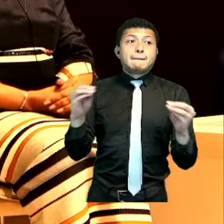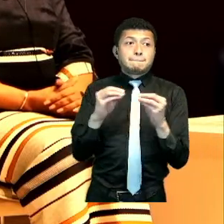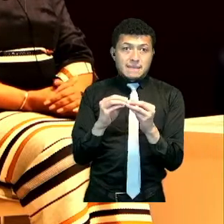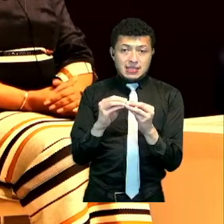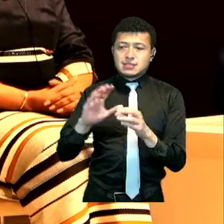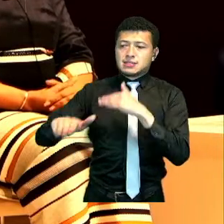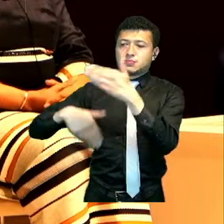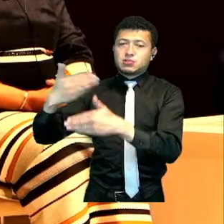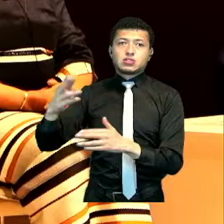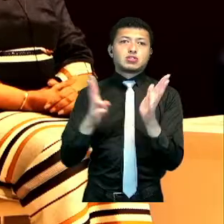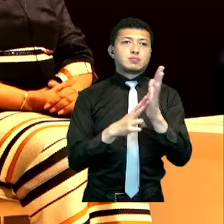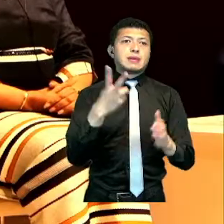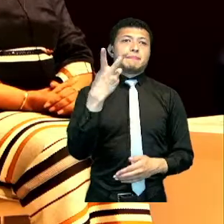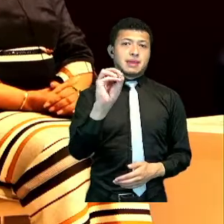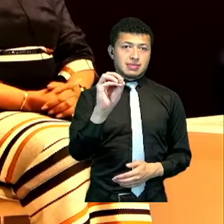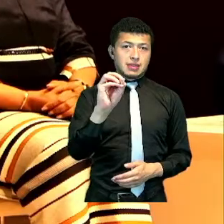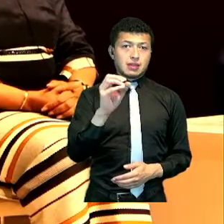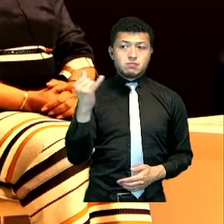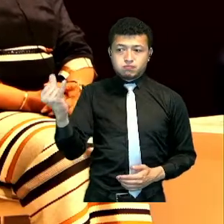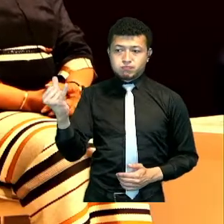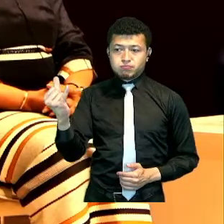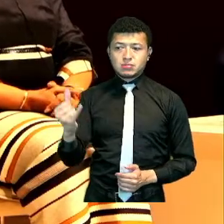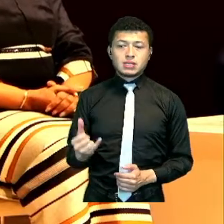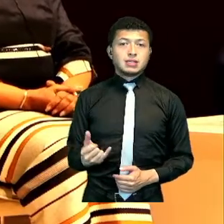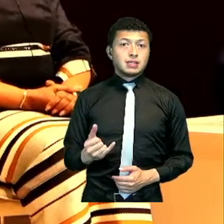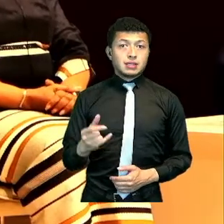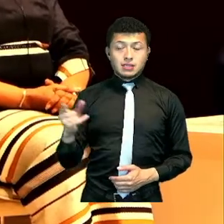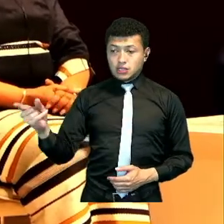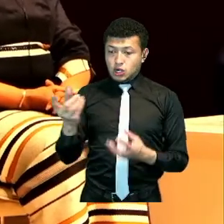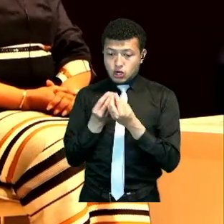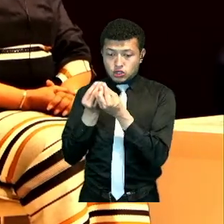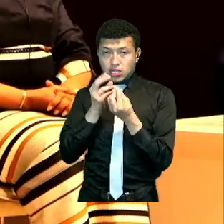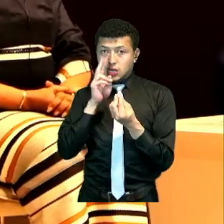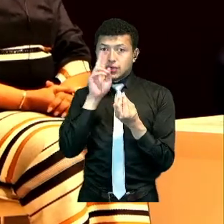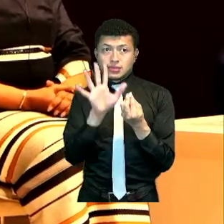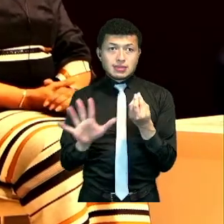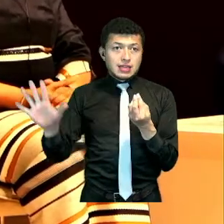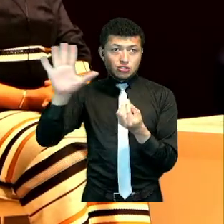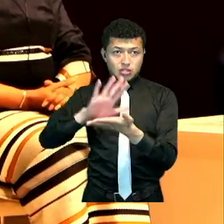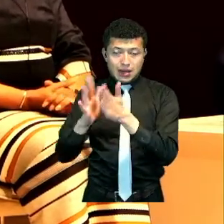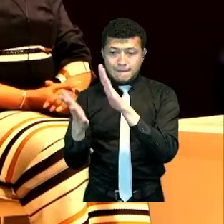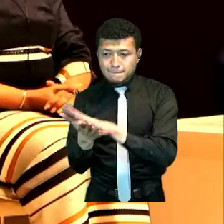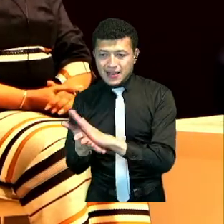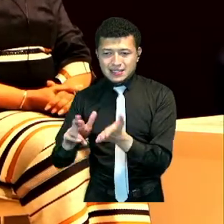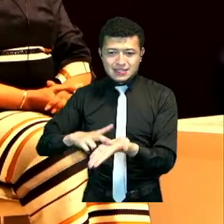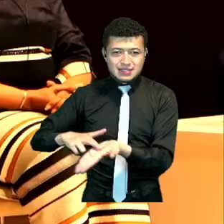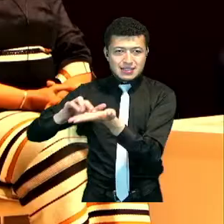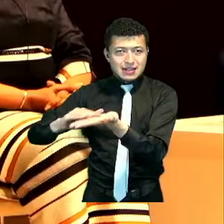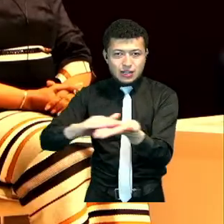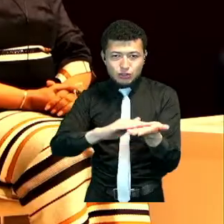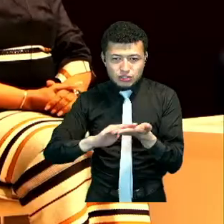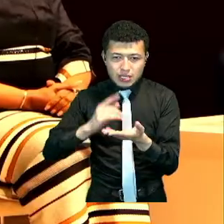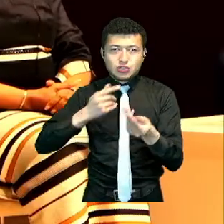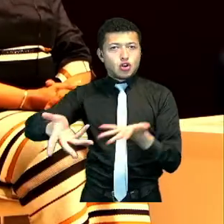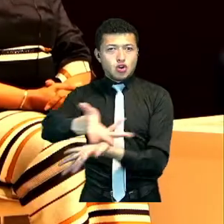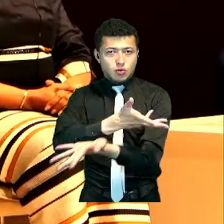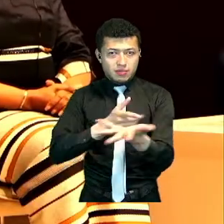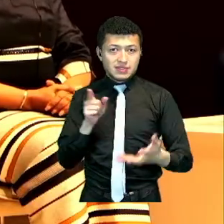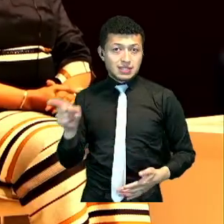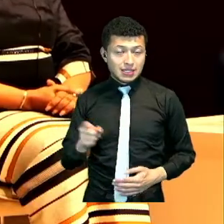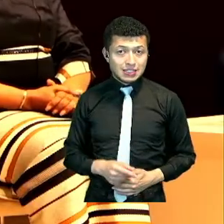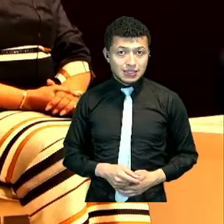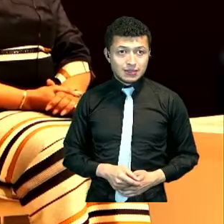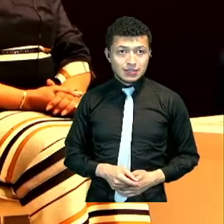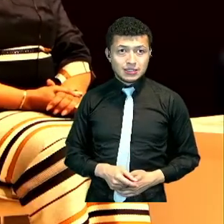Representatives Chamber. And then in 2020, she was the president of the National Peace Council of